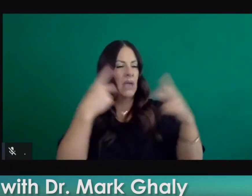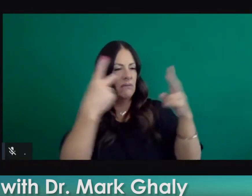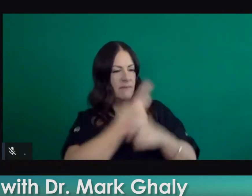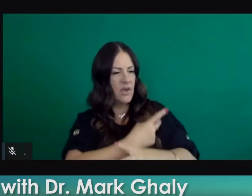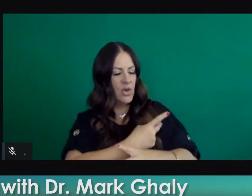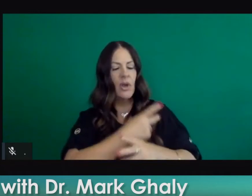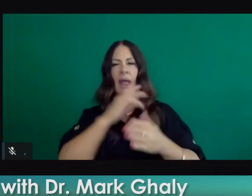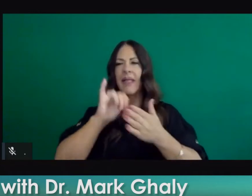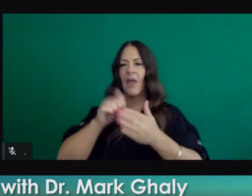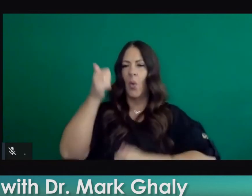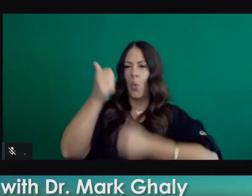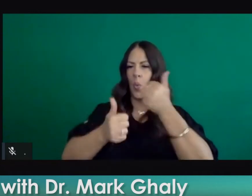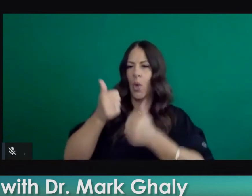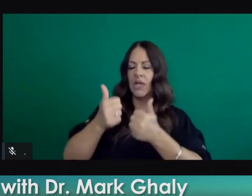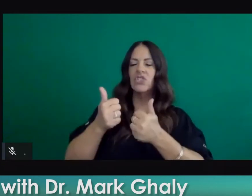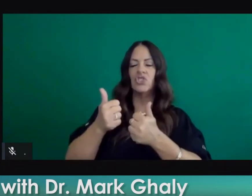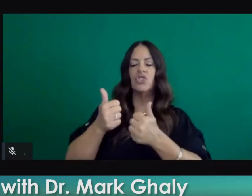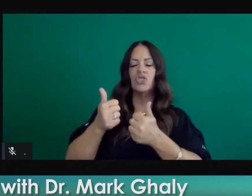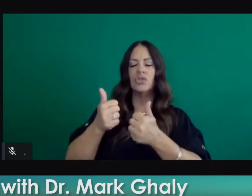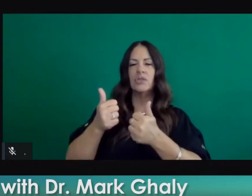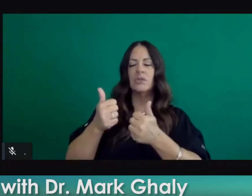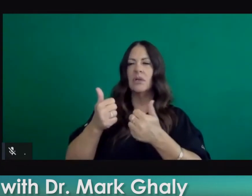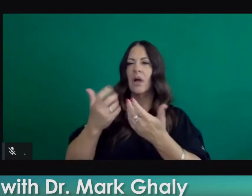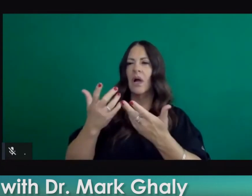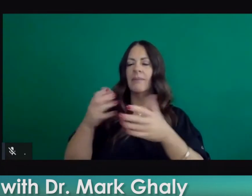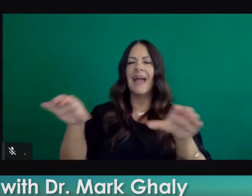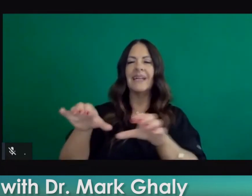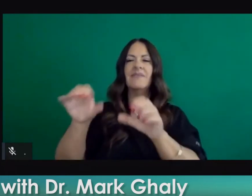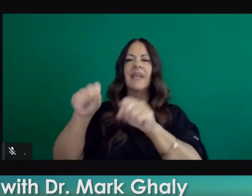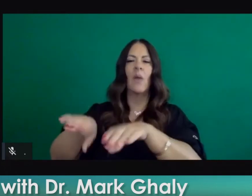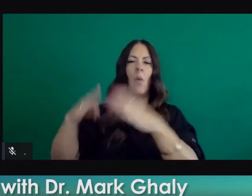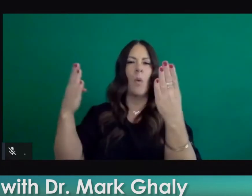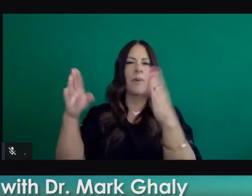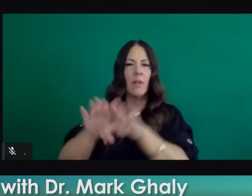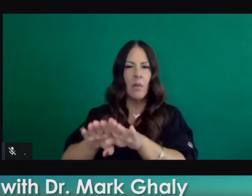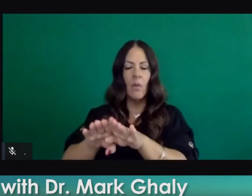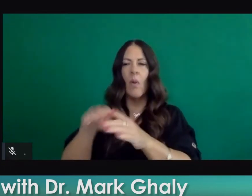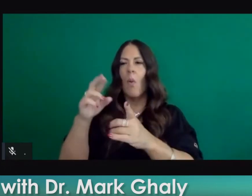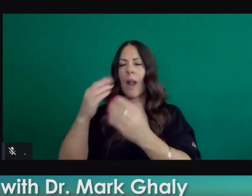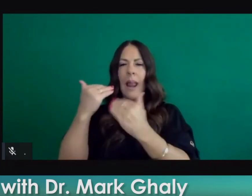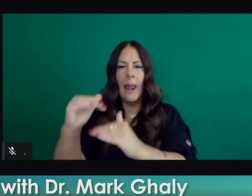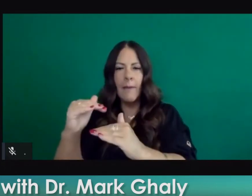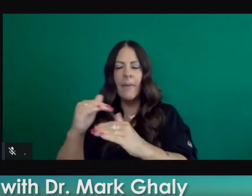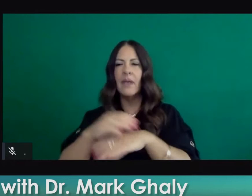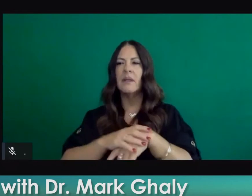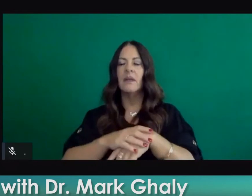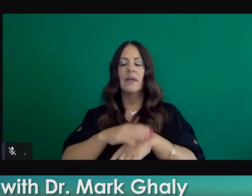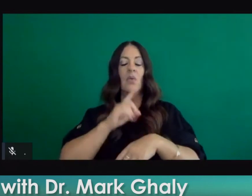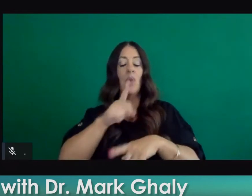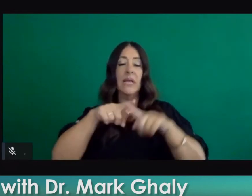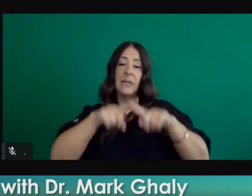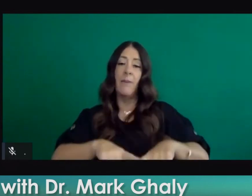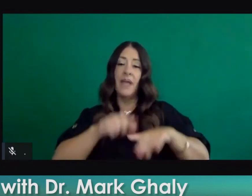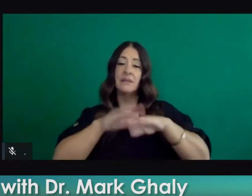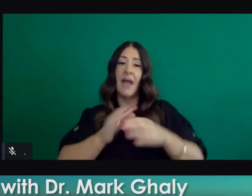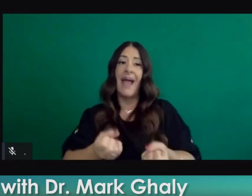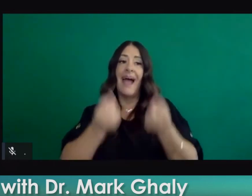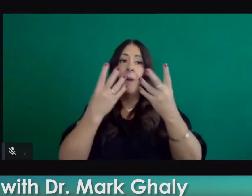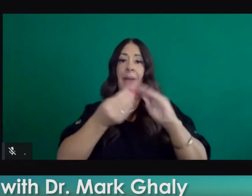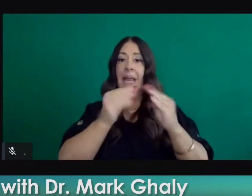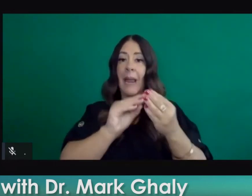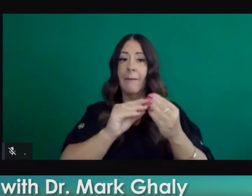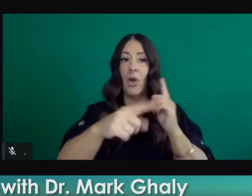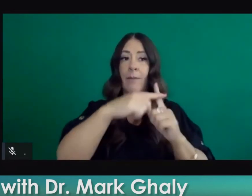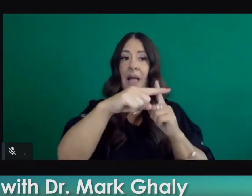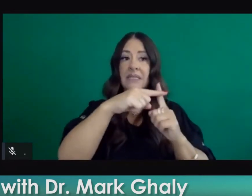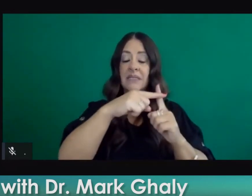to show us if nothing changes, if our same level of case increases continue, if our same